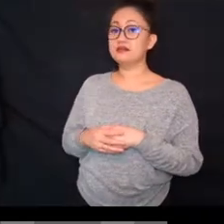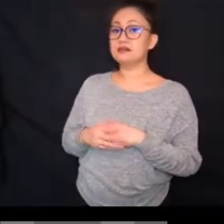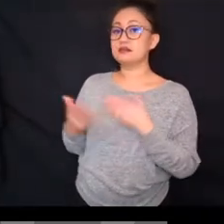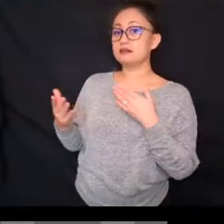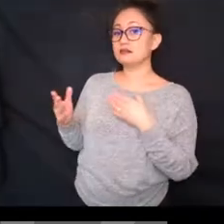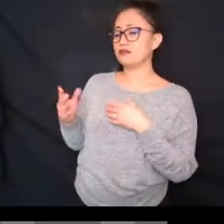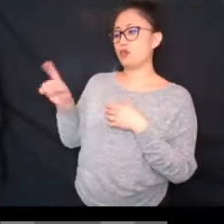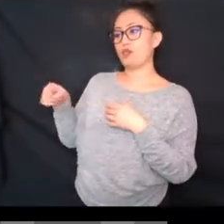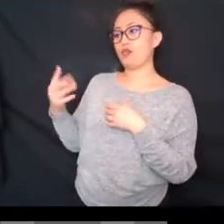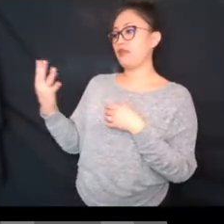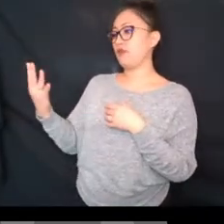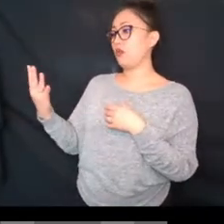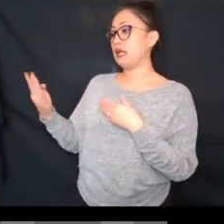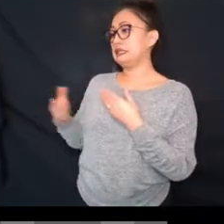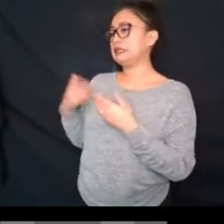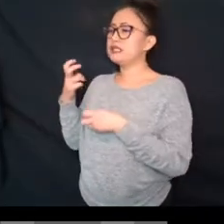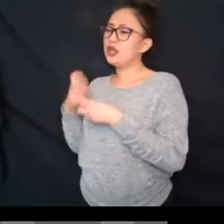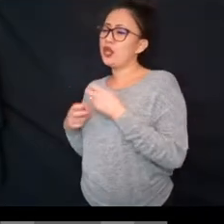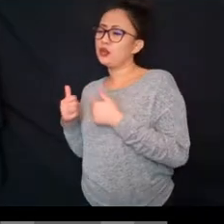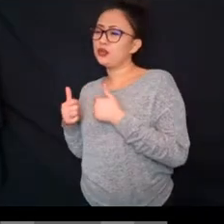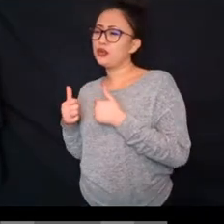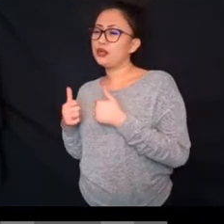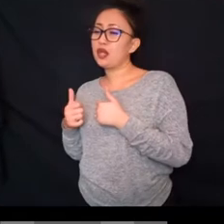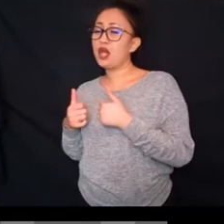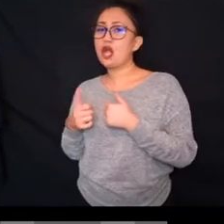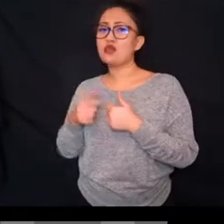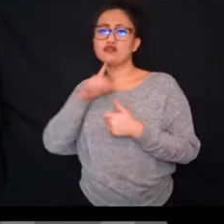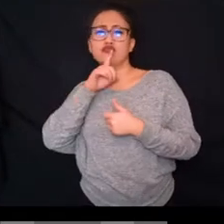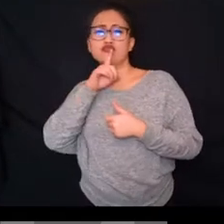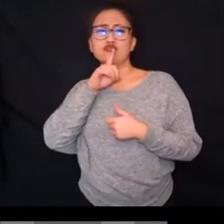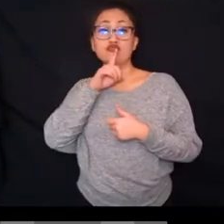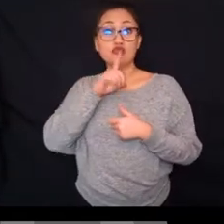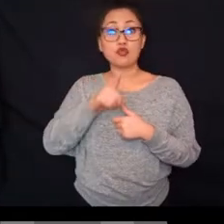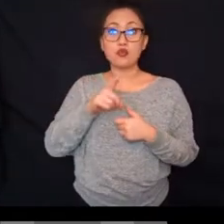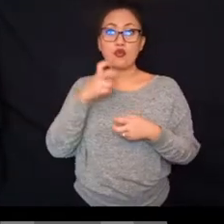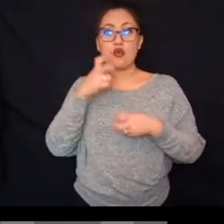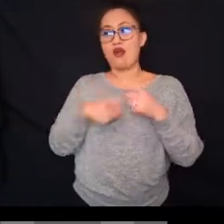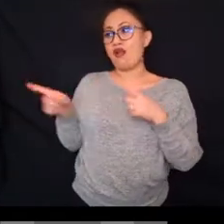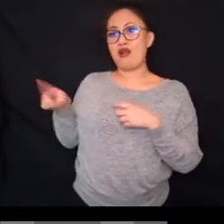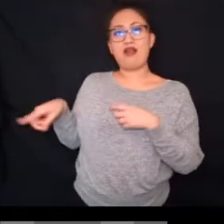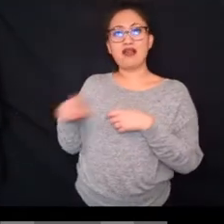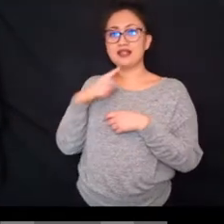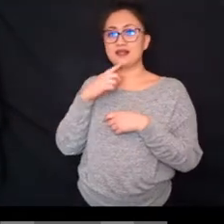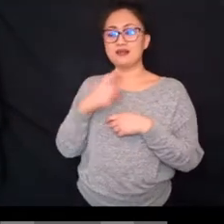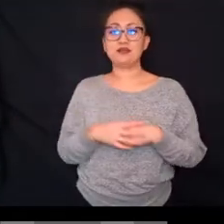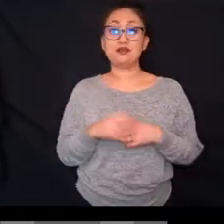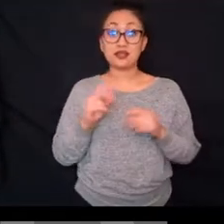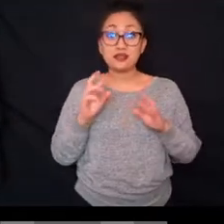4 of y'all. Easy or hard? Super hard, she said. All right, are you ready?